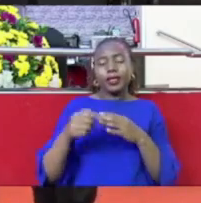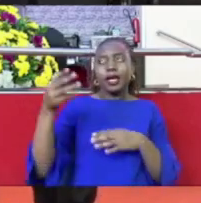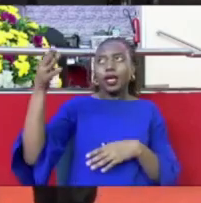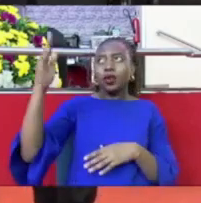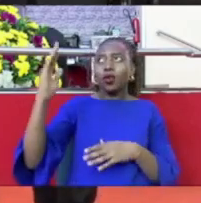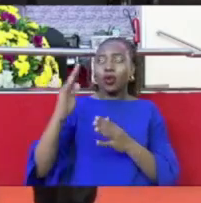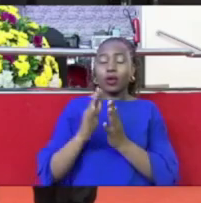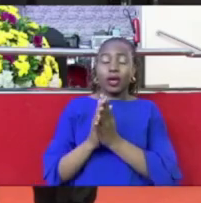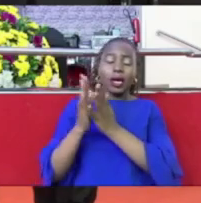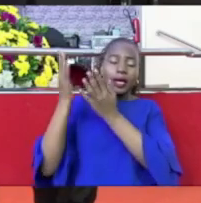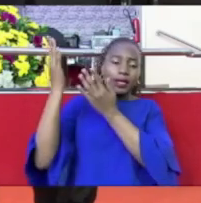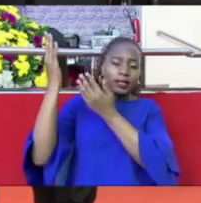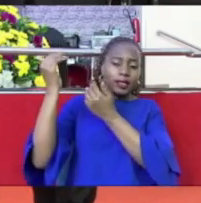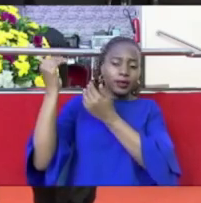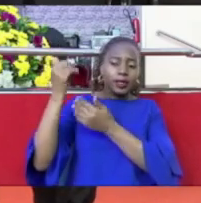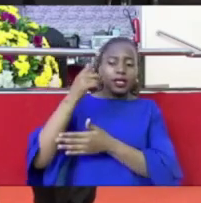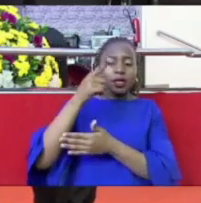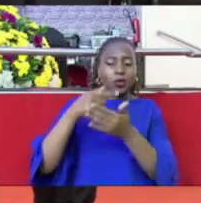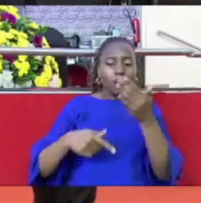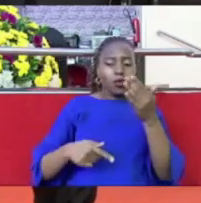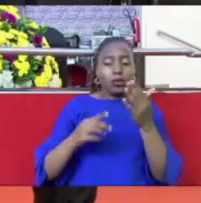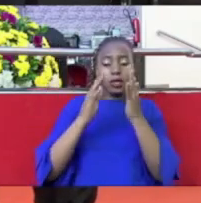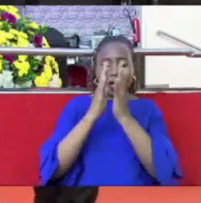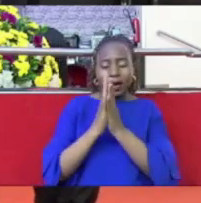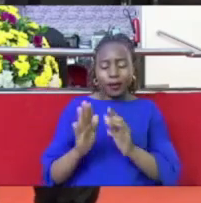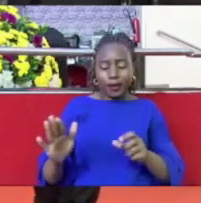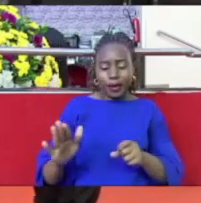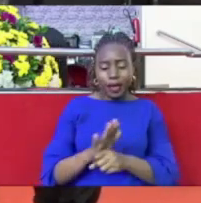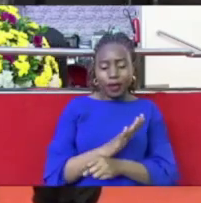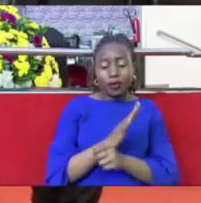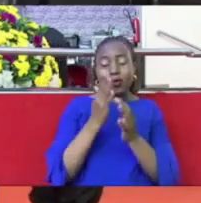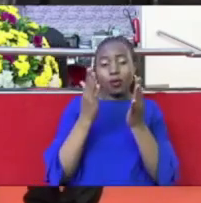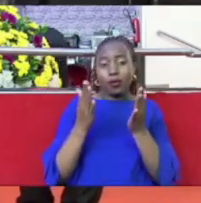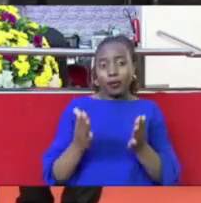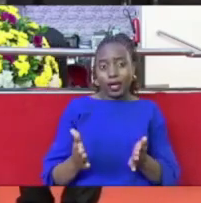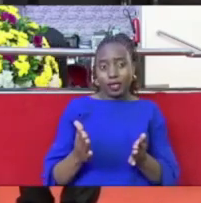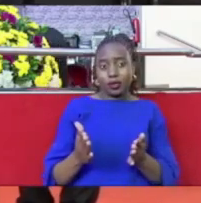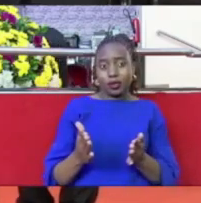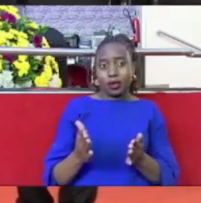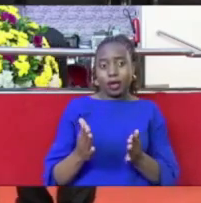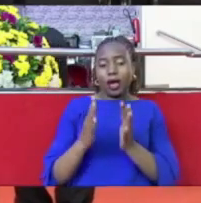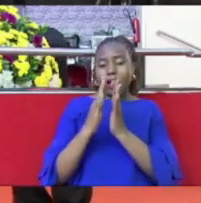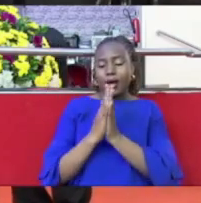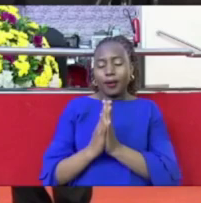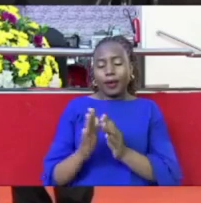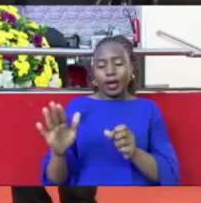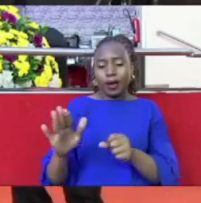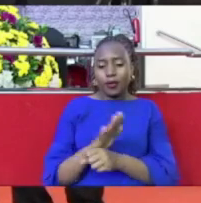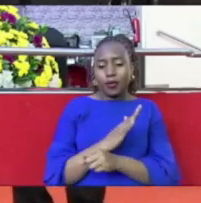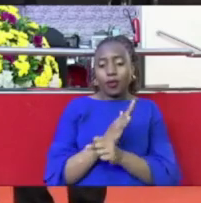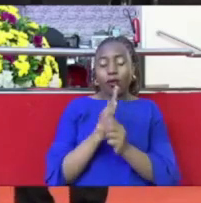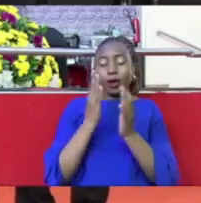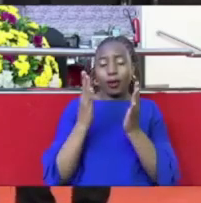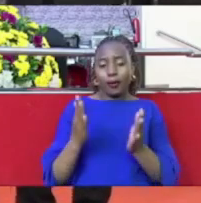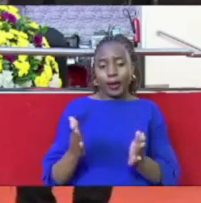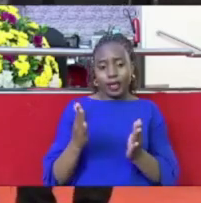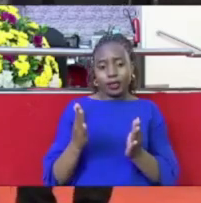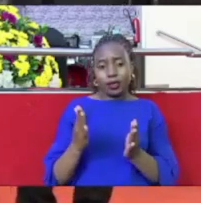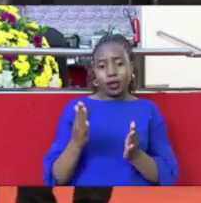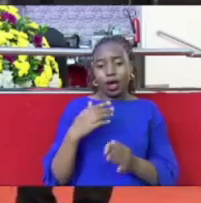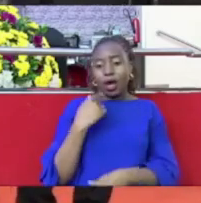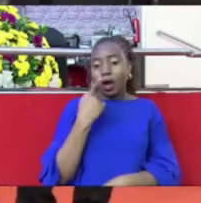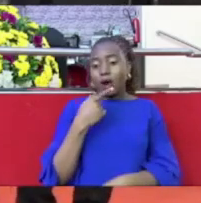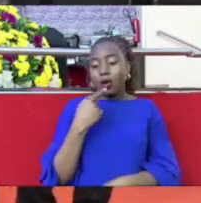an intercessor. Lakini Mungu anatarajia muombezi. A prayer warrior. Yule ambaye ni shujaa wa maombi. An intercessor at